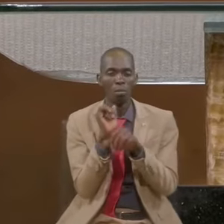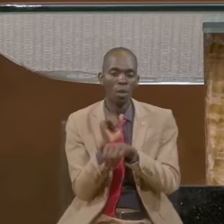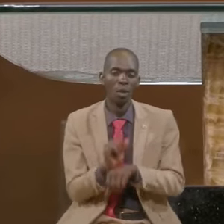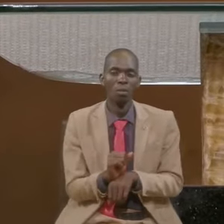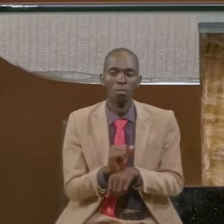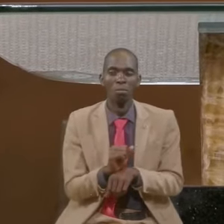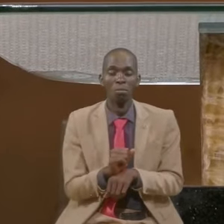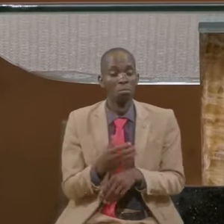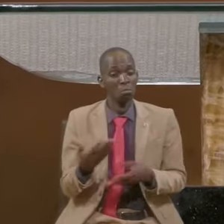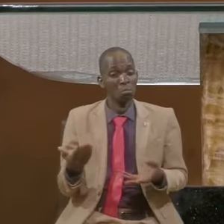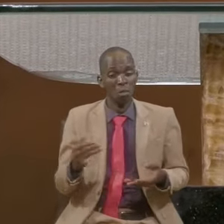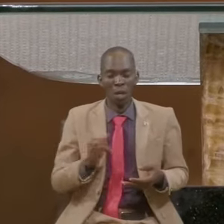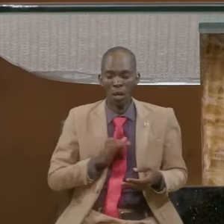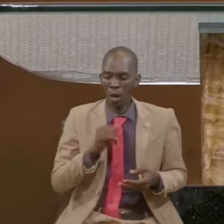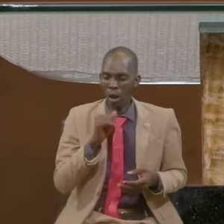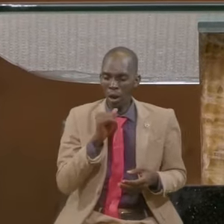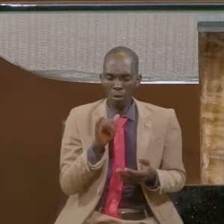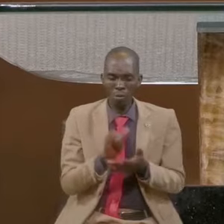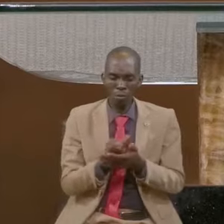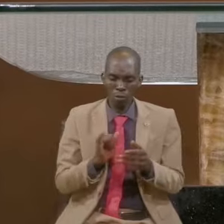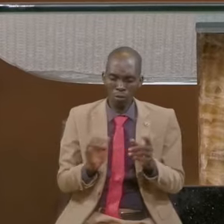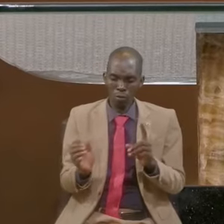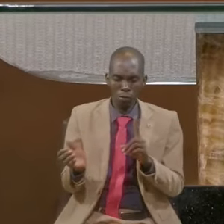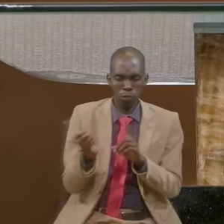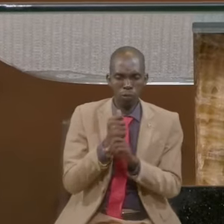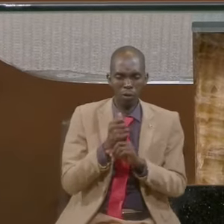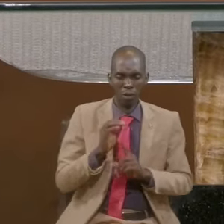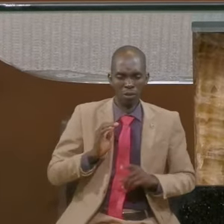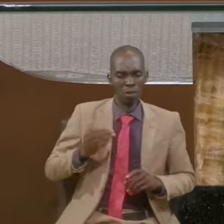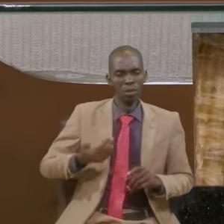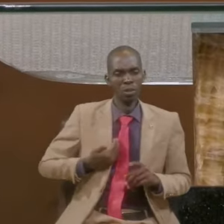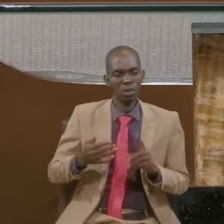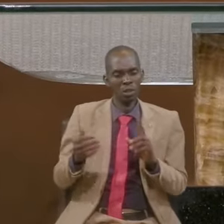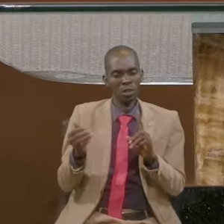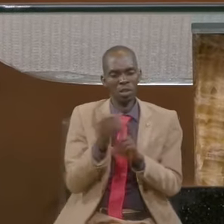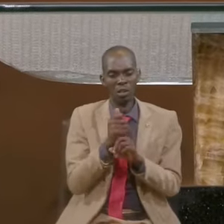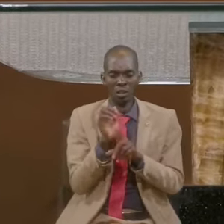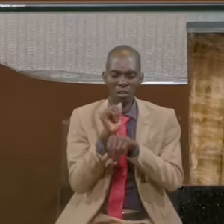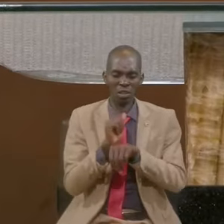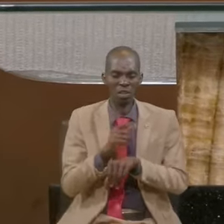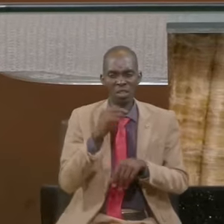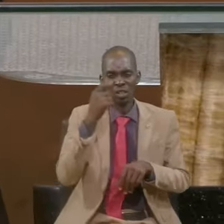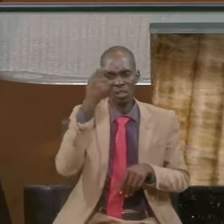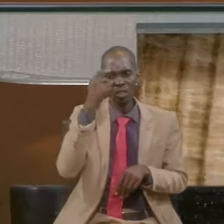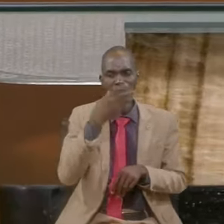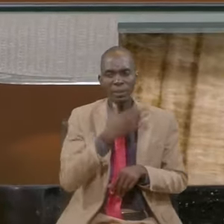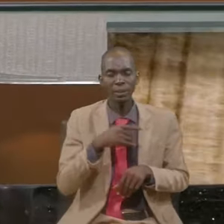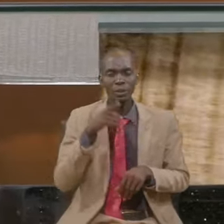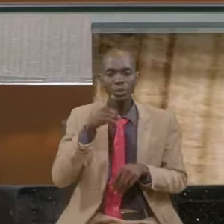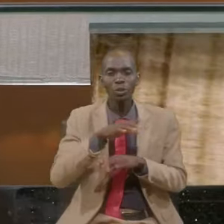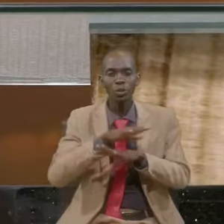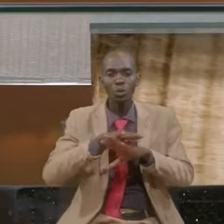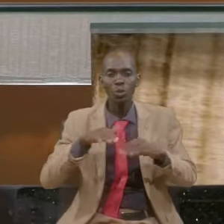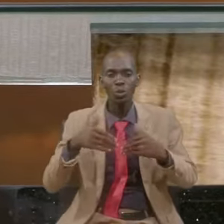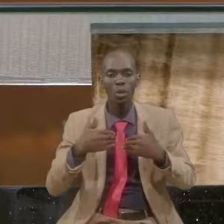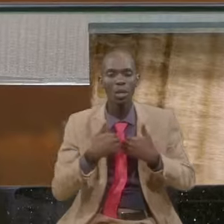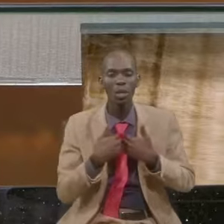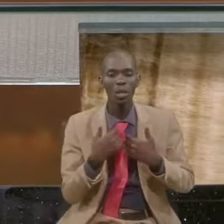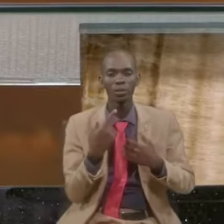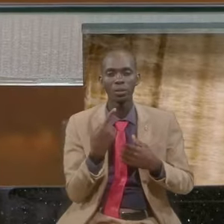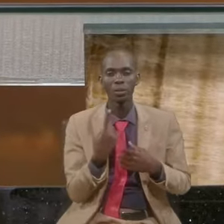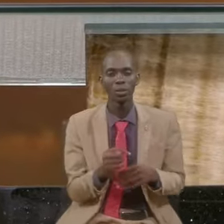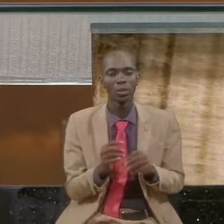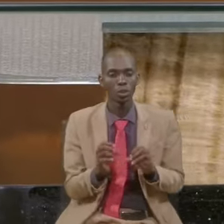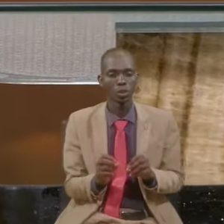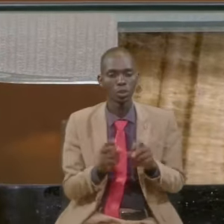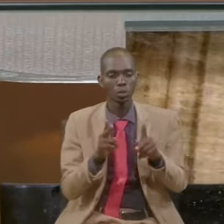captures the soul, captures the mind, and you do not have the chance, the liberty,